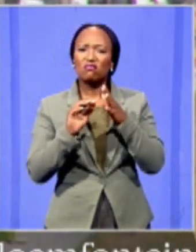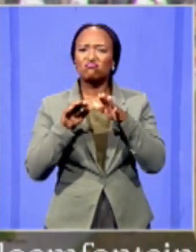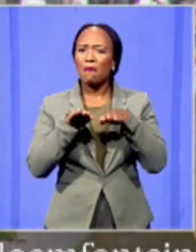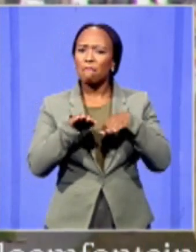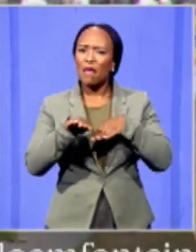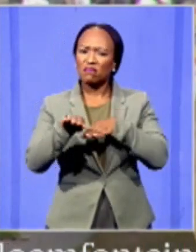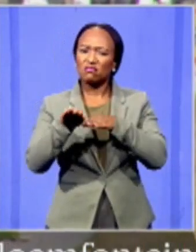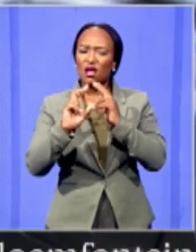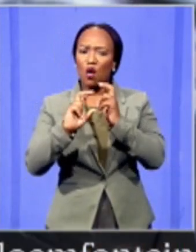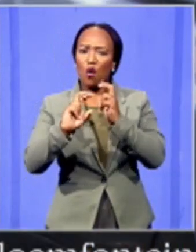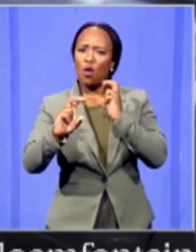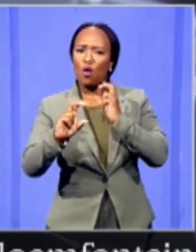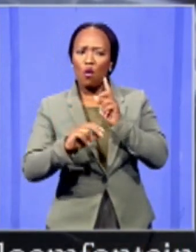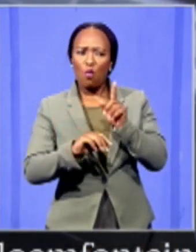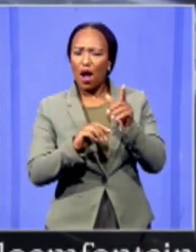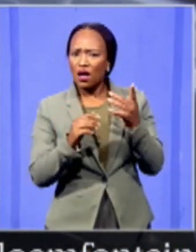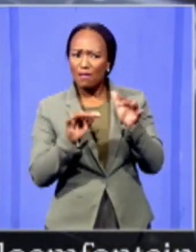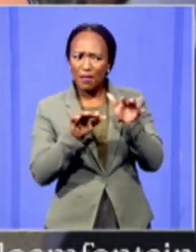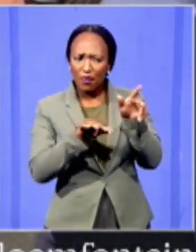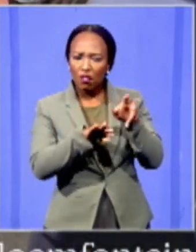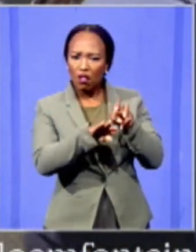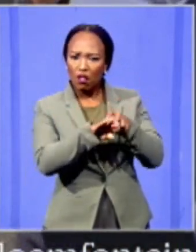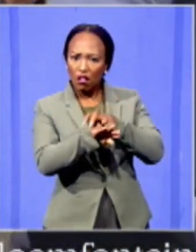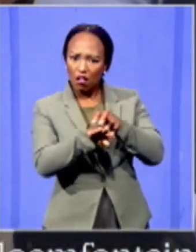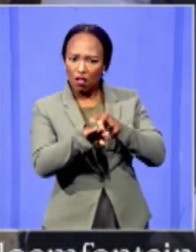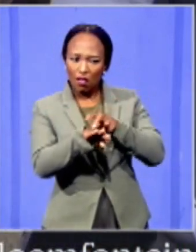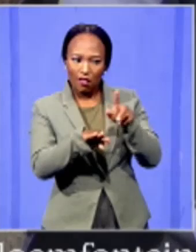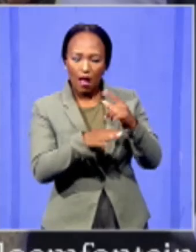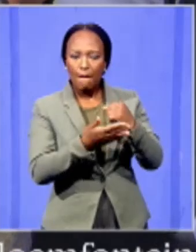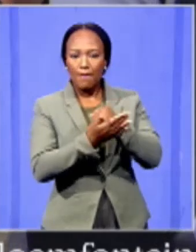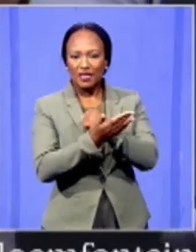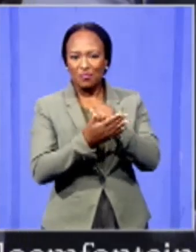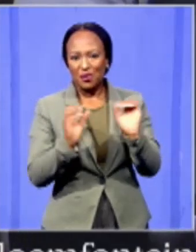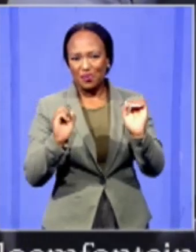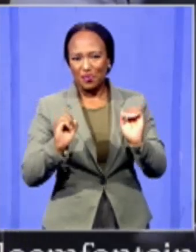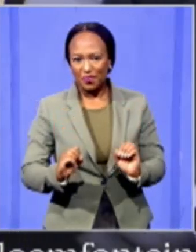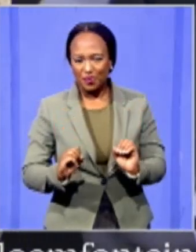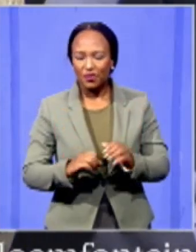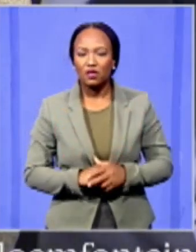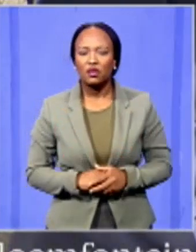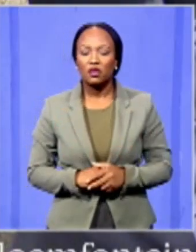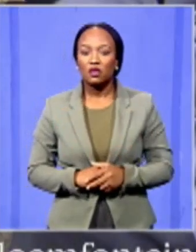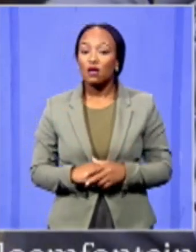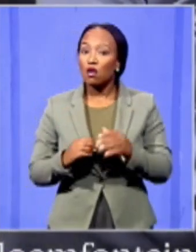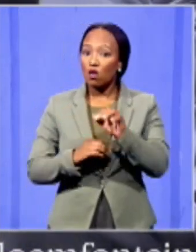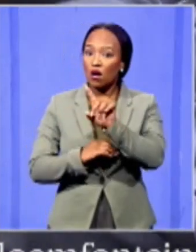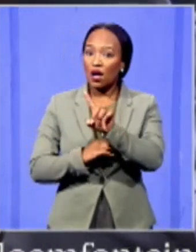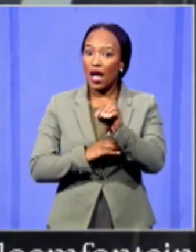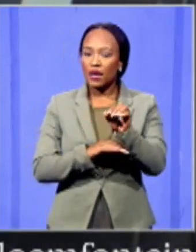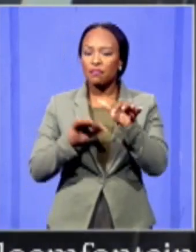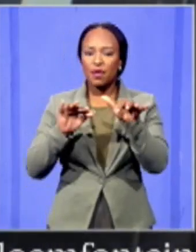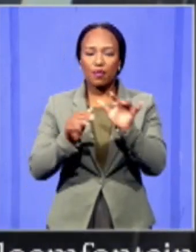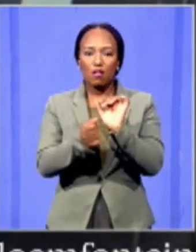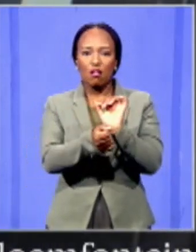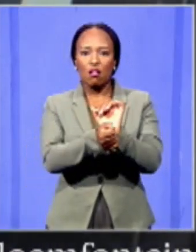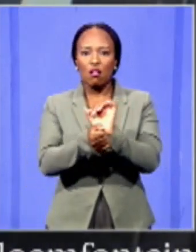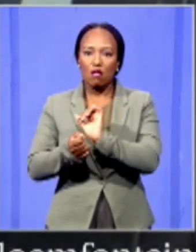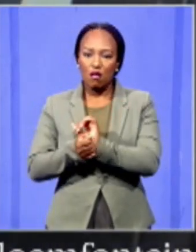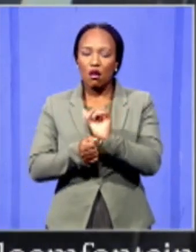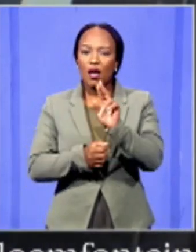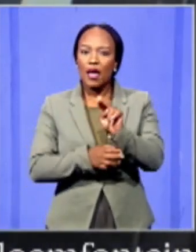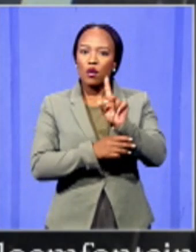do not have papers to be in South Africa. Ba go feta legolo ba go legilwe mmileng wa lephefo wa N1 ka